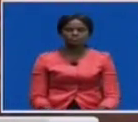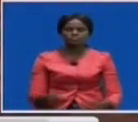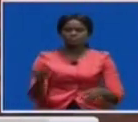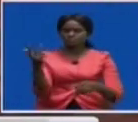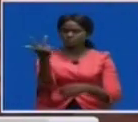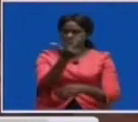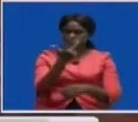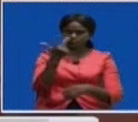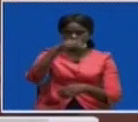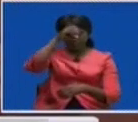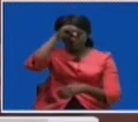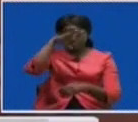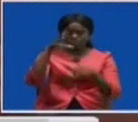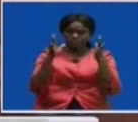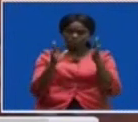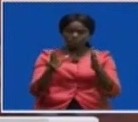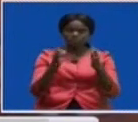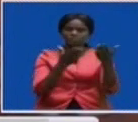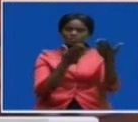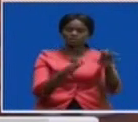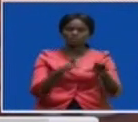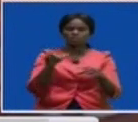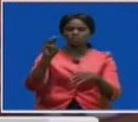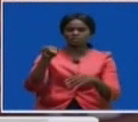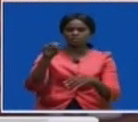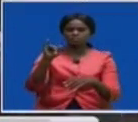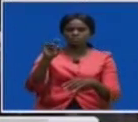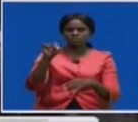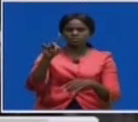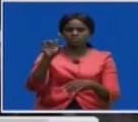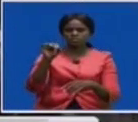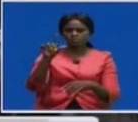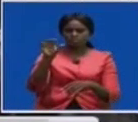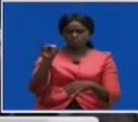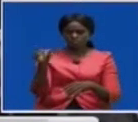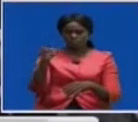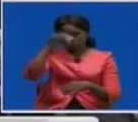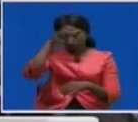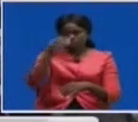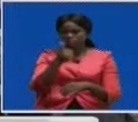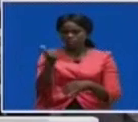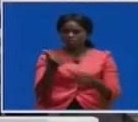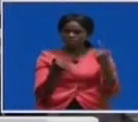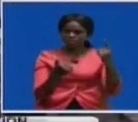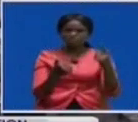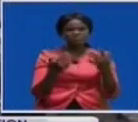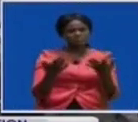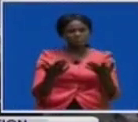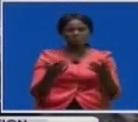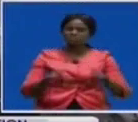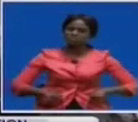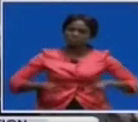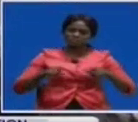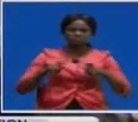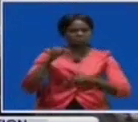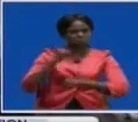Three miners have died at Mopani's Mine shaft in Kitwe, while one is battling for his life in Mozakile